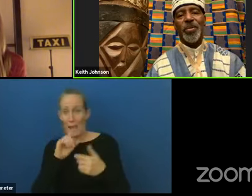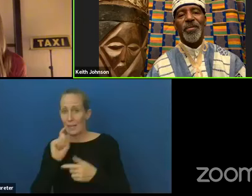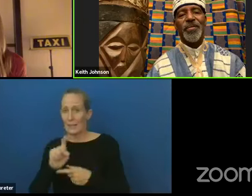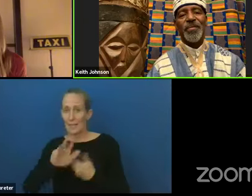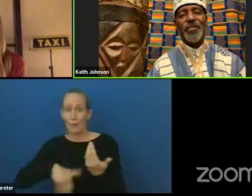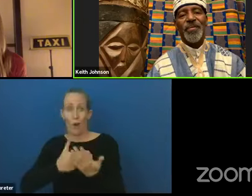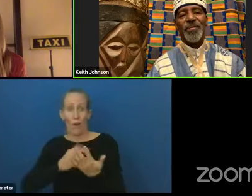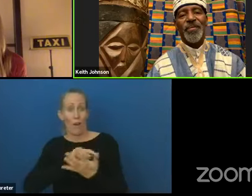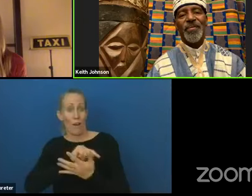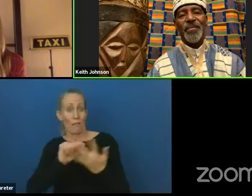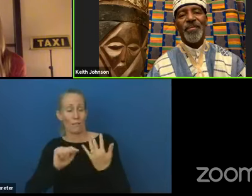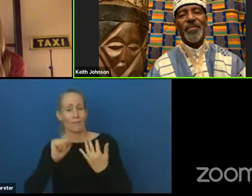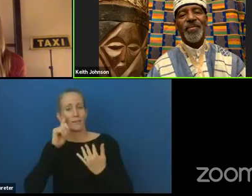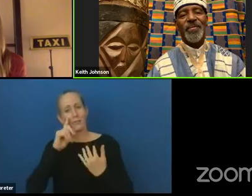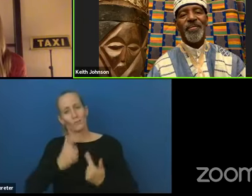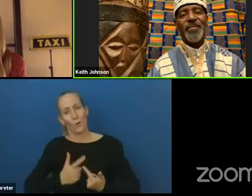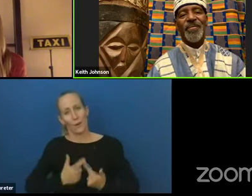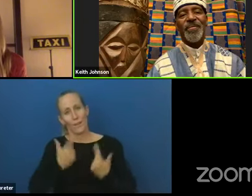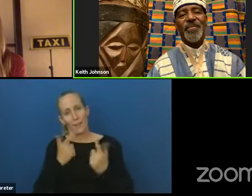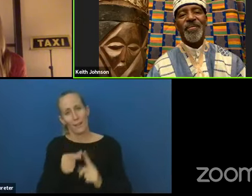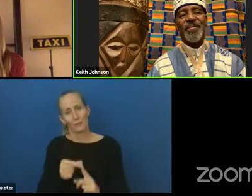special.